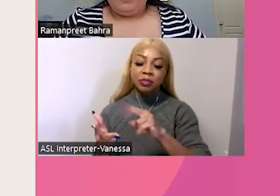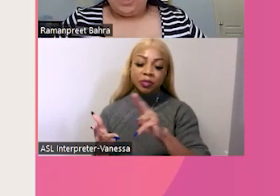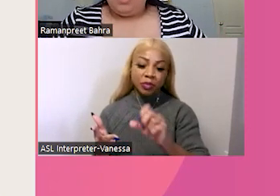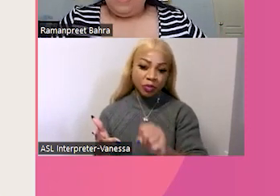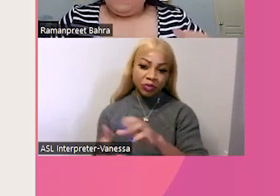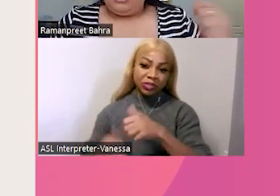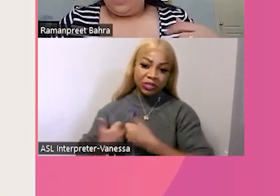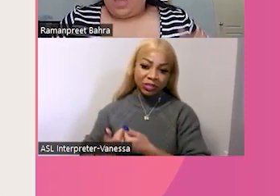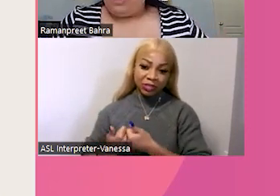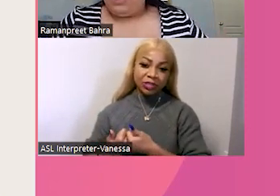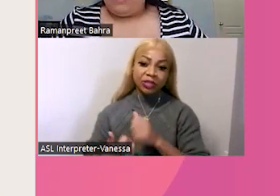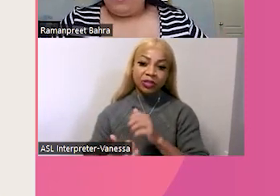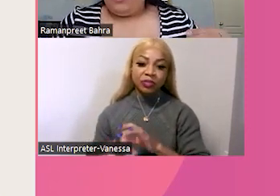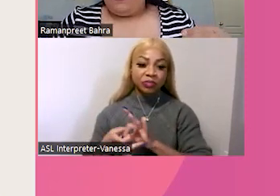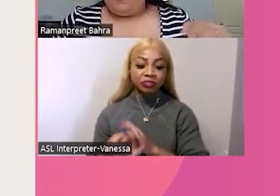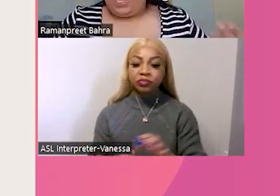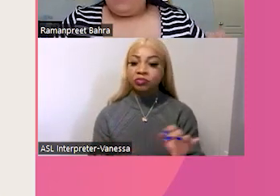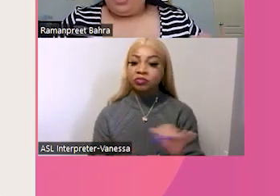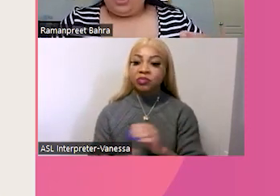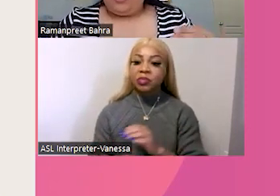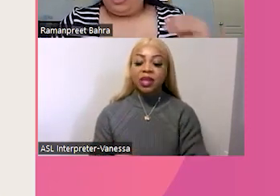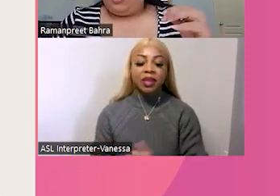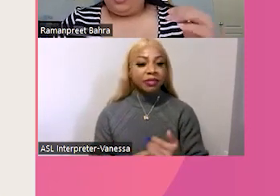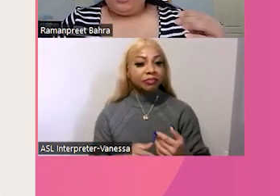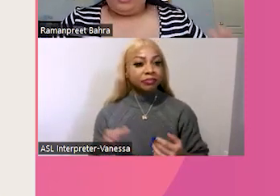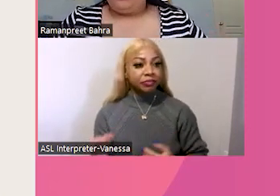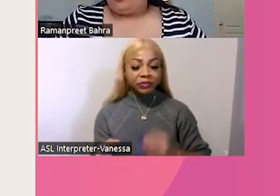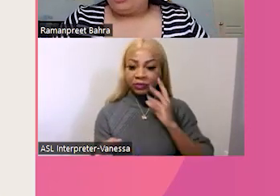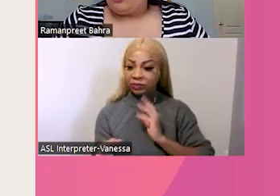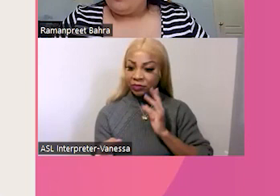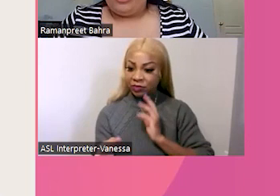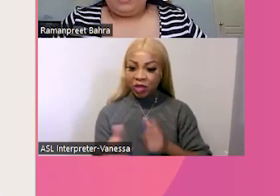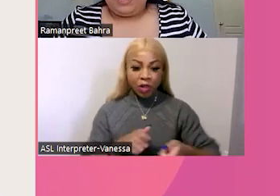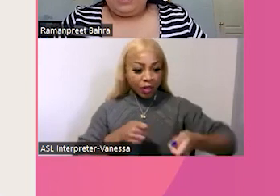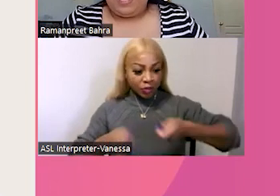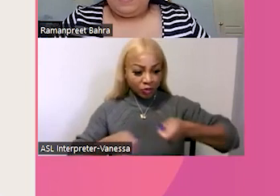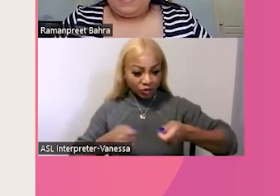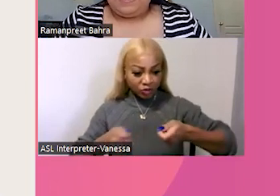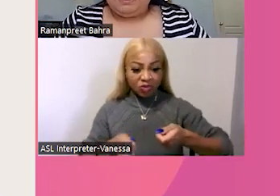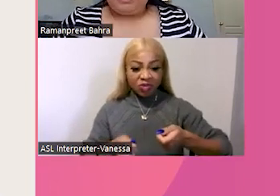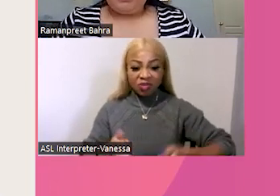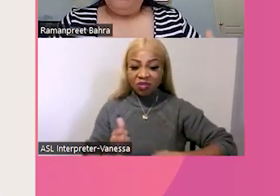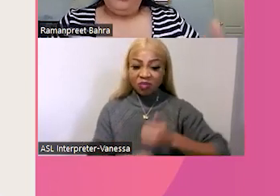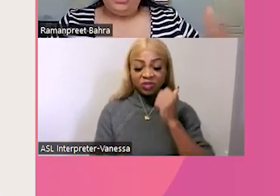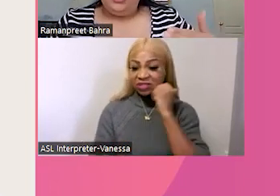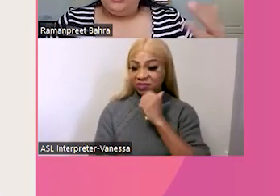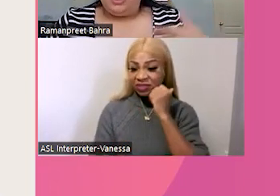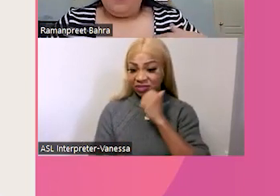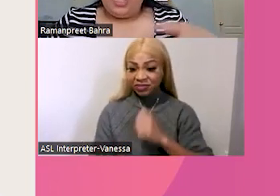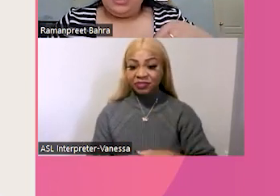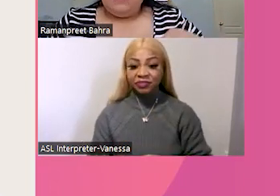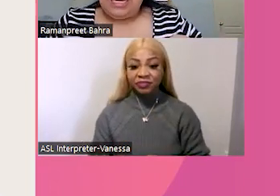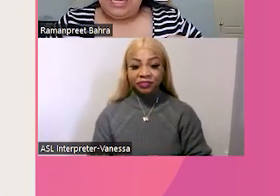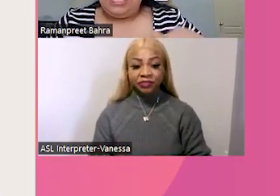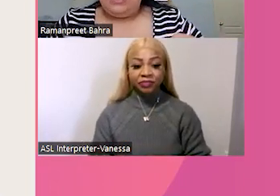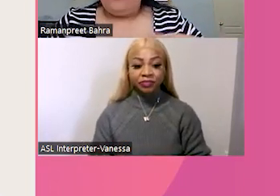lifetime. They share patterns of abusive behavior, of coercive control on almost a daily basis. In